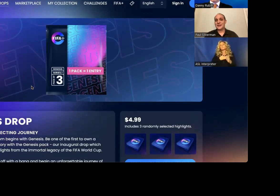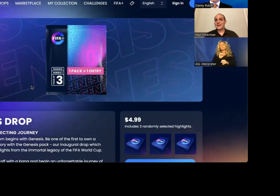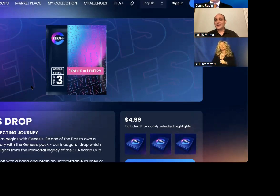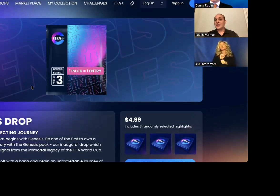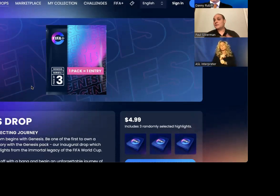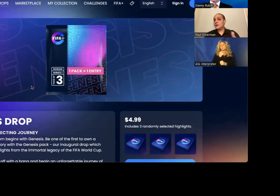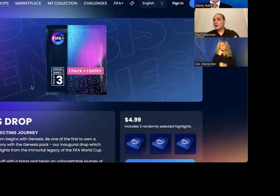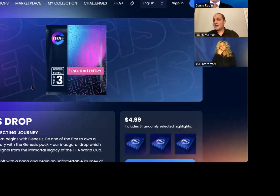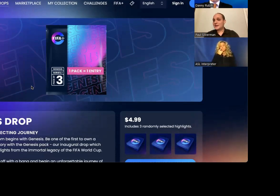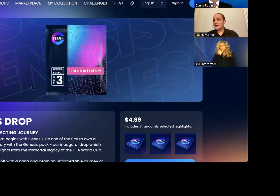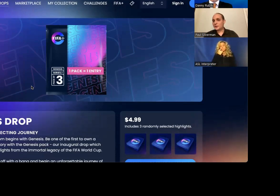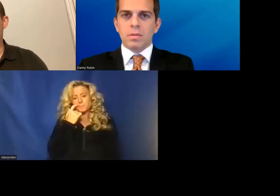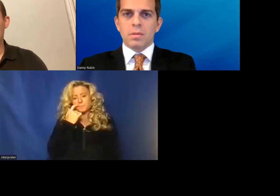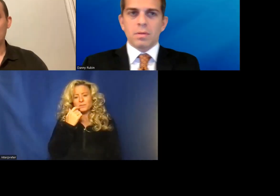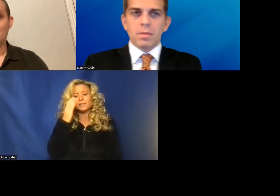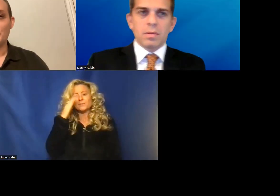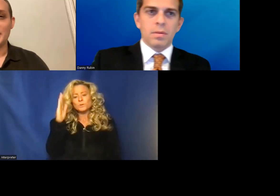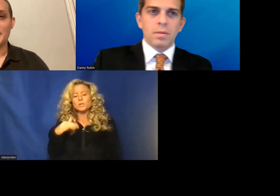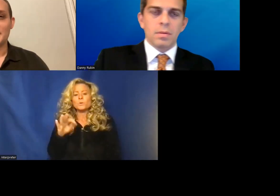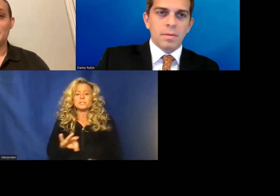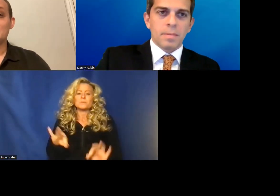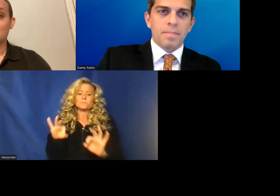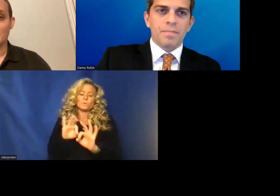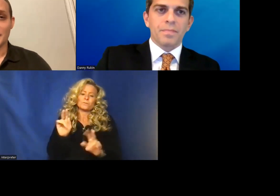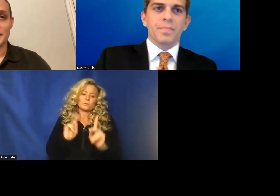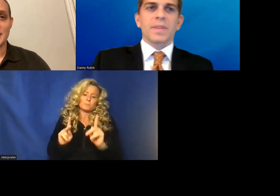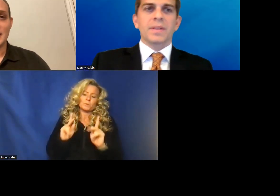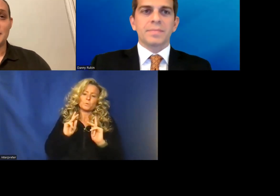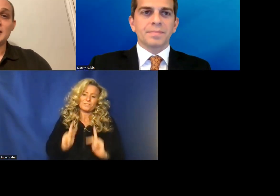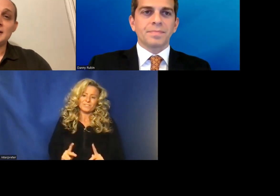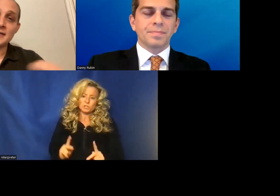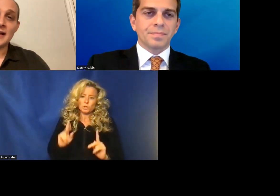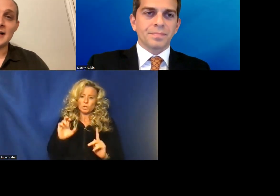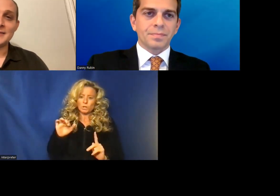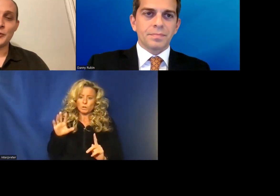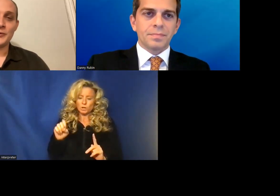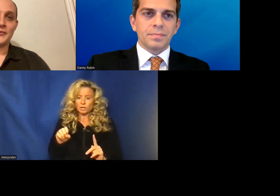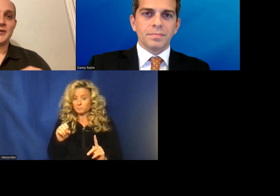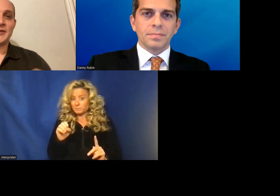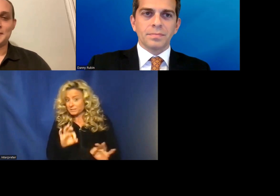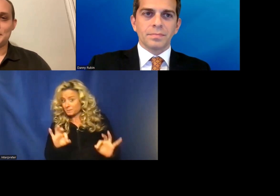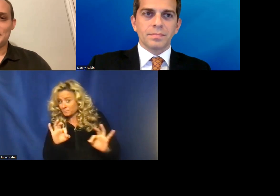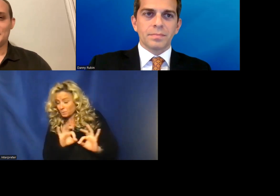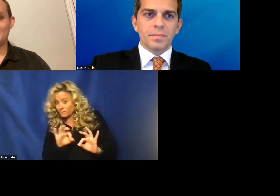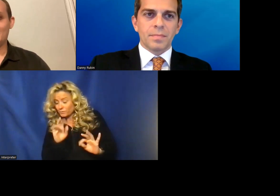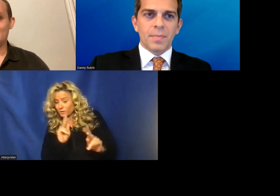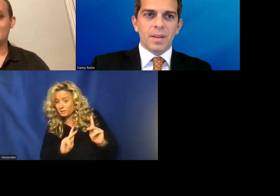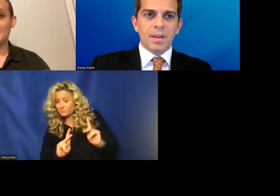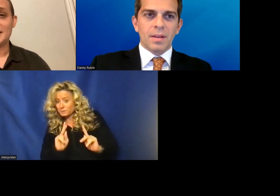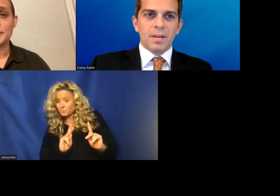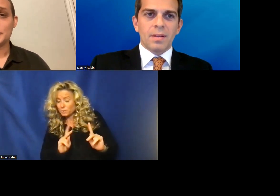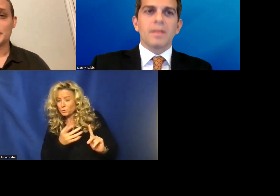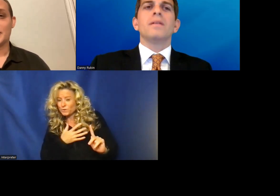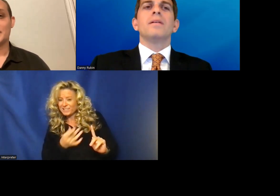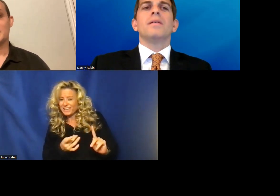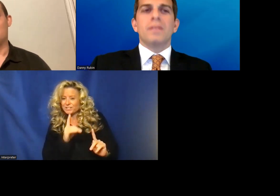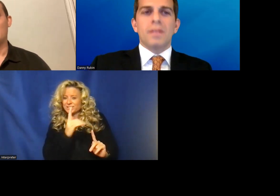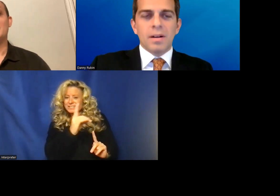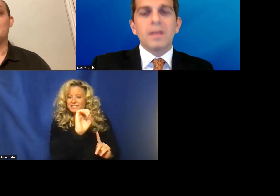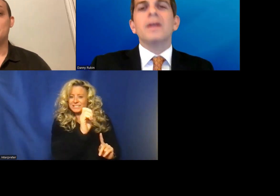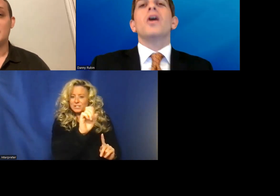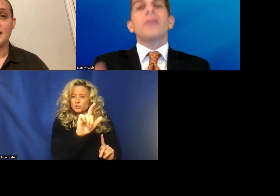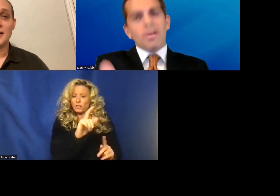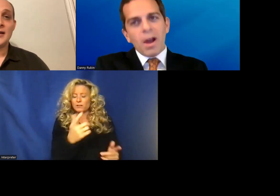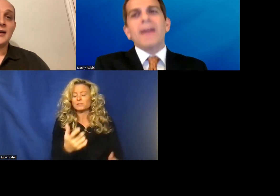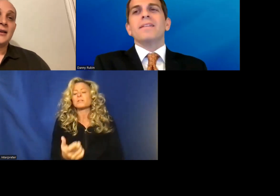to see if we know that's important for people with physical cards, but is it as important for the types of people that like to collect digital cards? And it